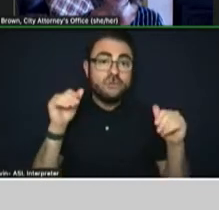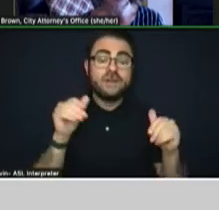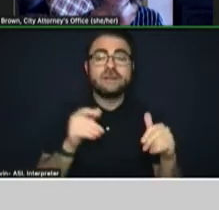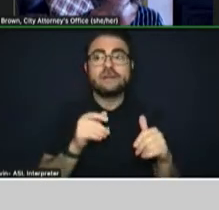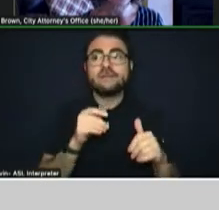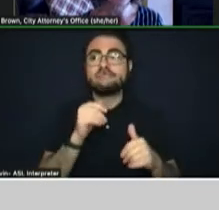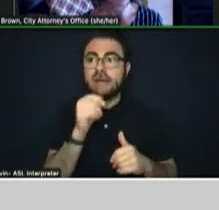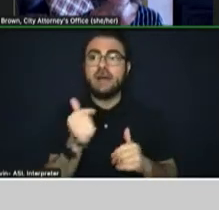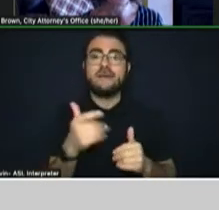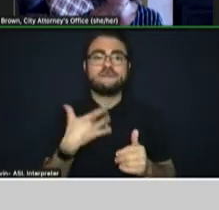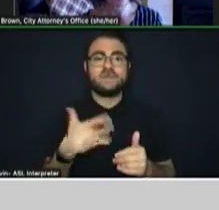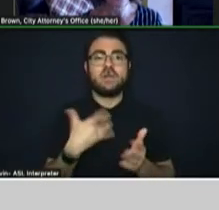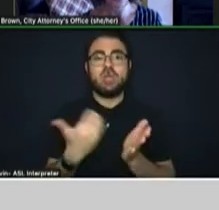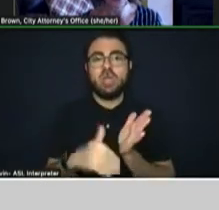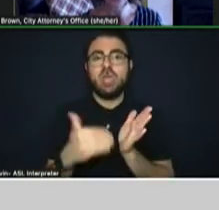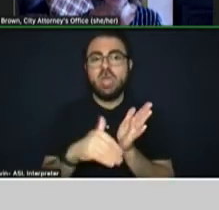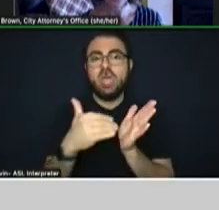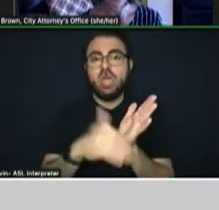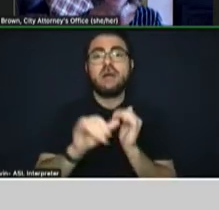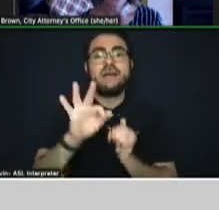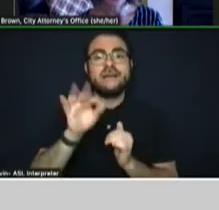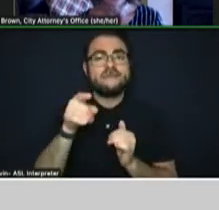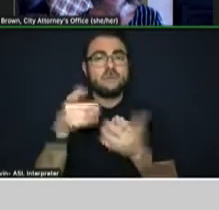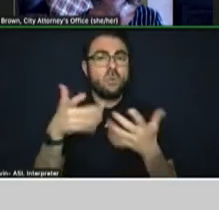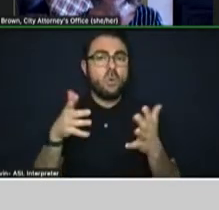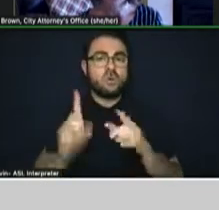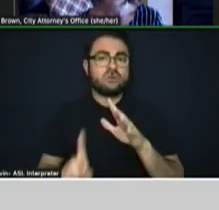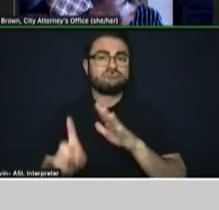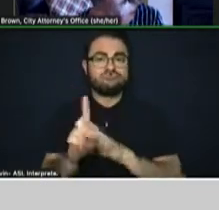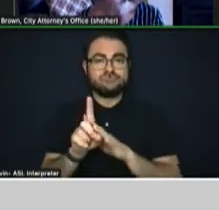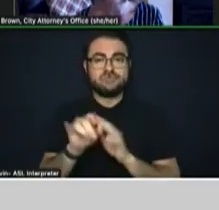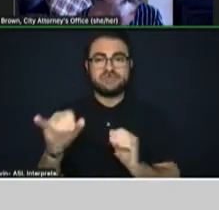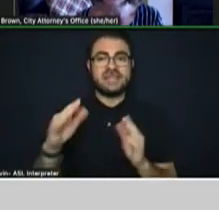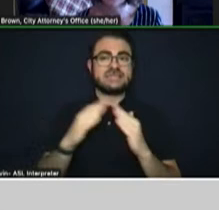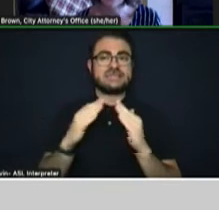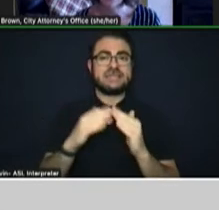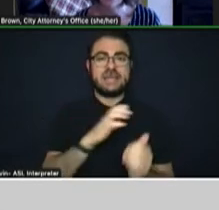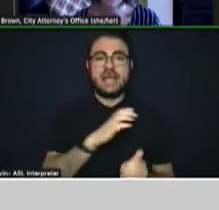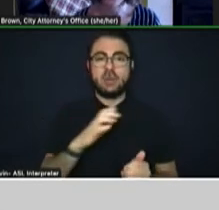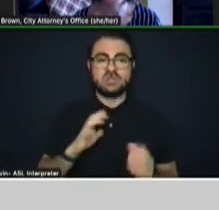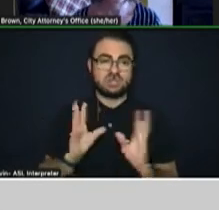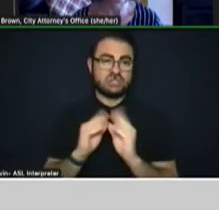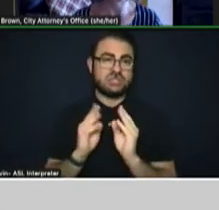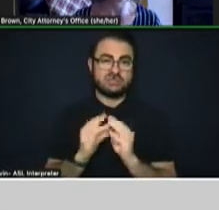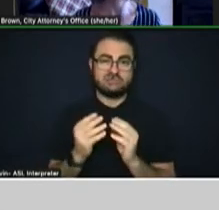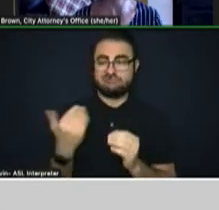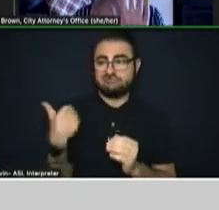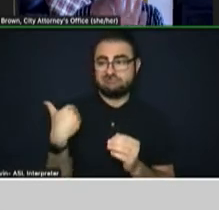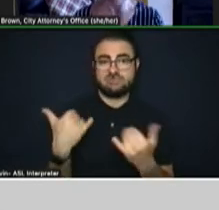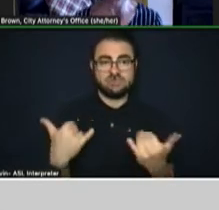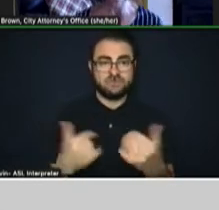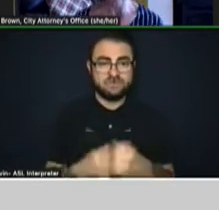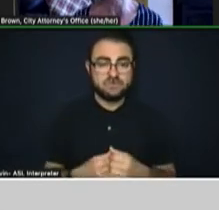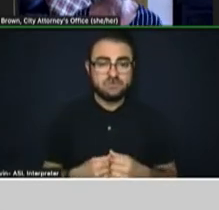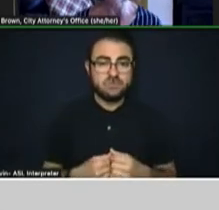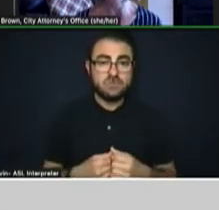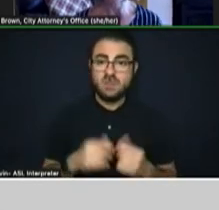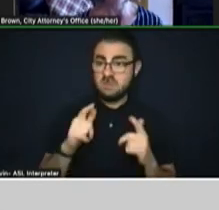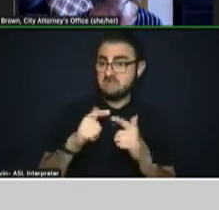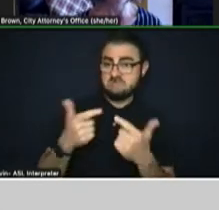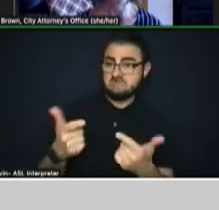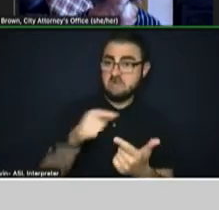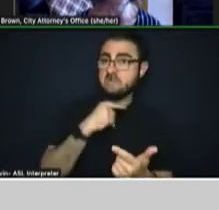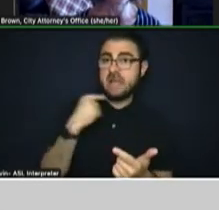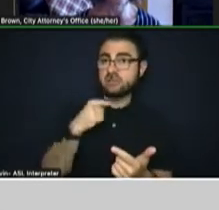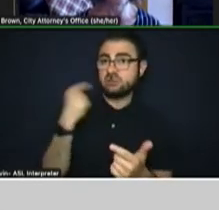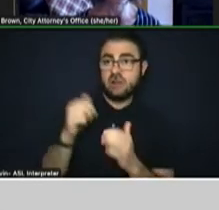might have been at the Council session. And please feel free to, I'll defer to you, Pastor Weidner, on how you want to